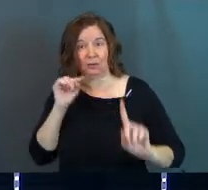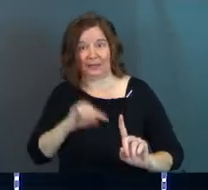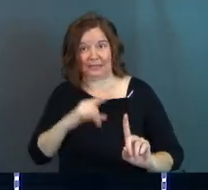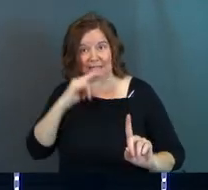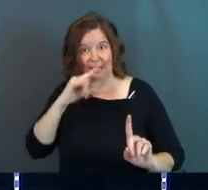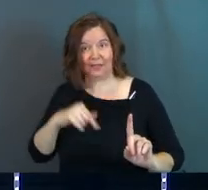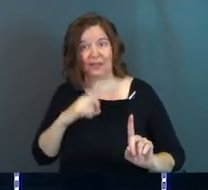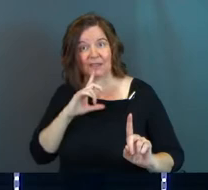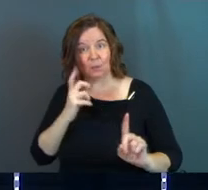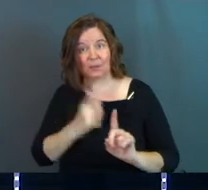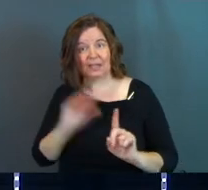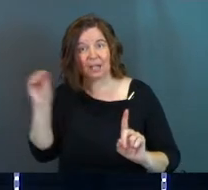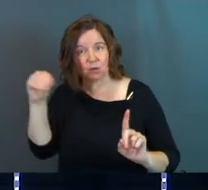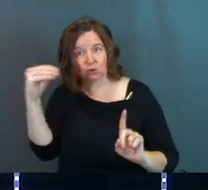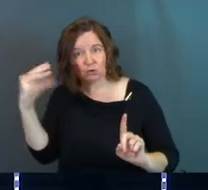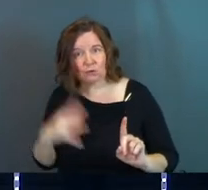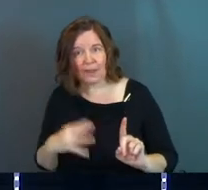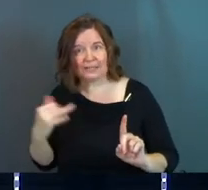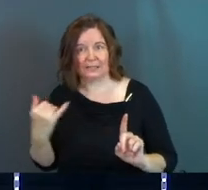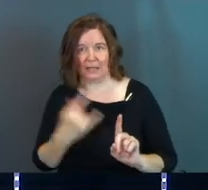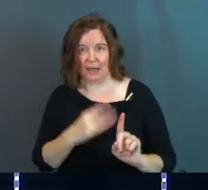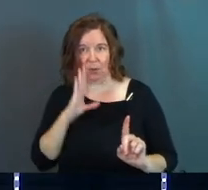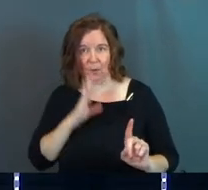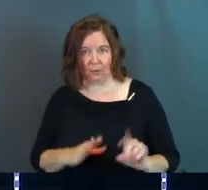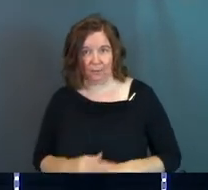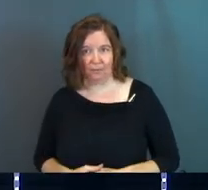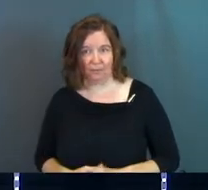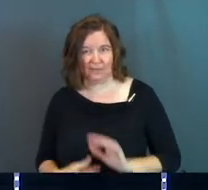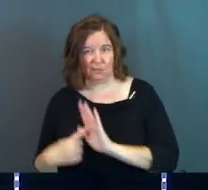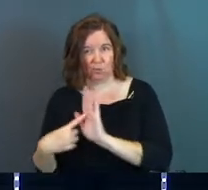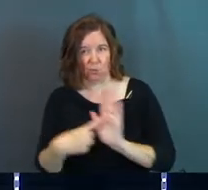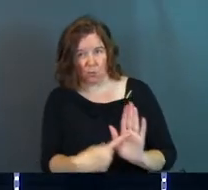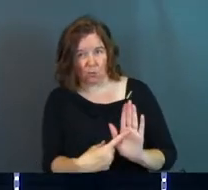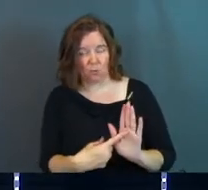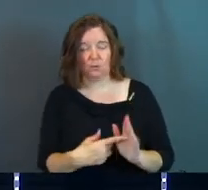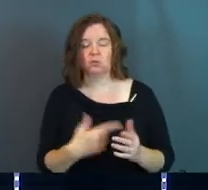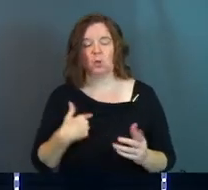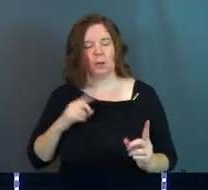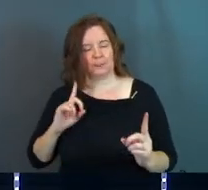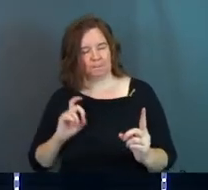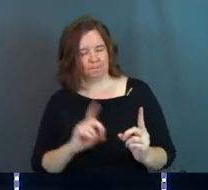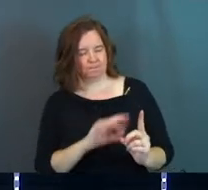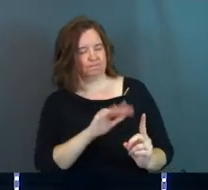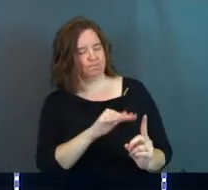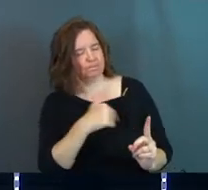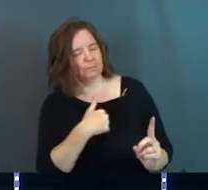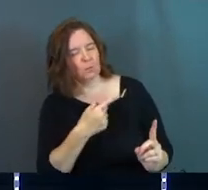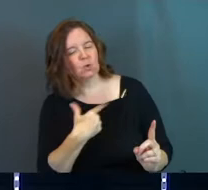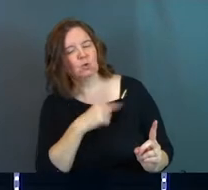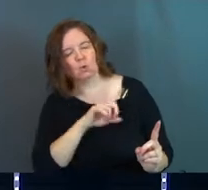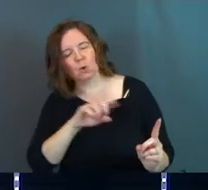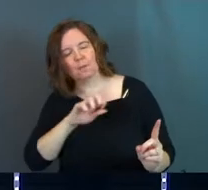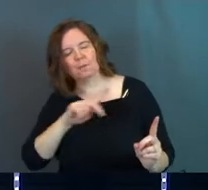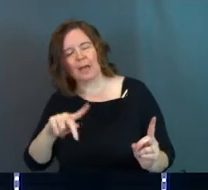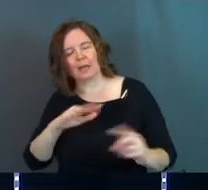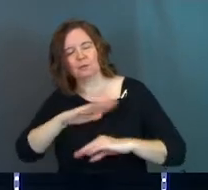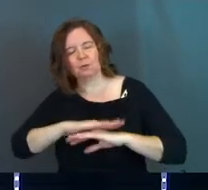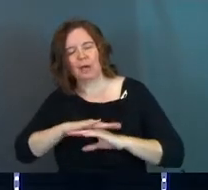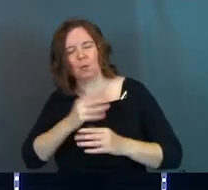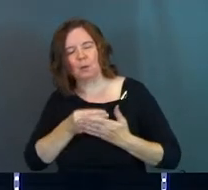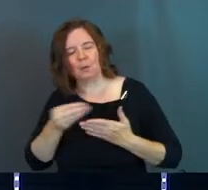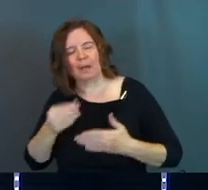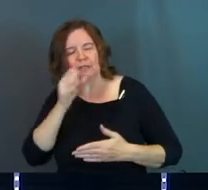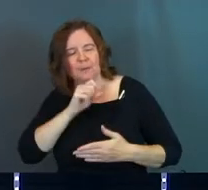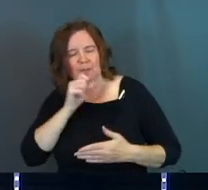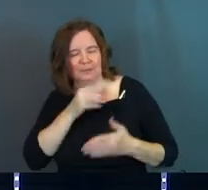this kid that they're going to get grace tonight. And so we went to them, and we just said, hey, how about you go back up to the counter? We're going to